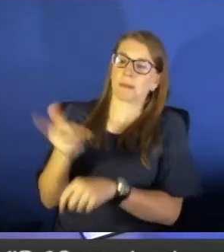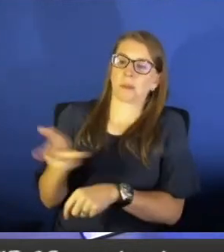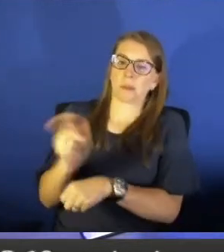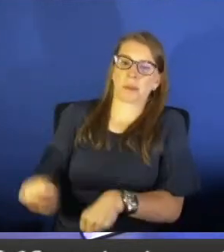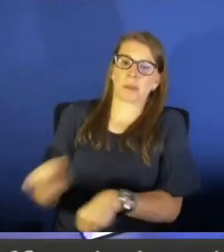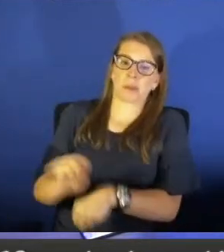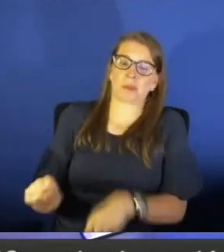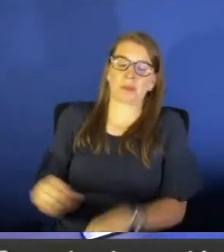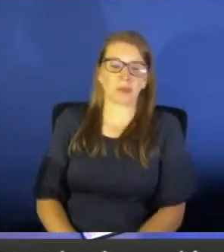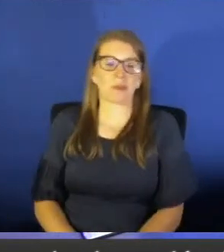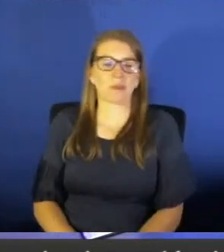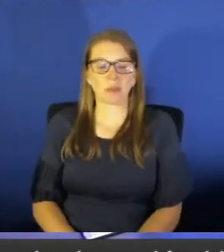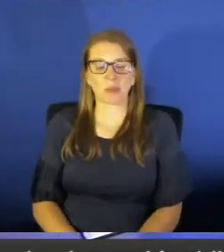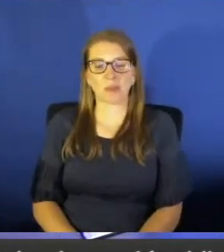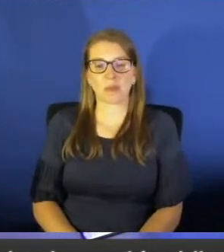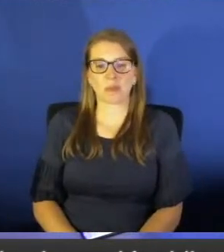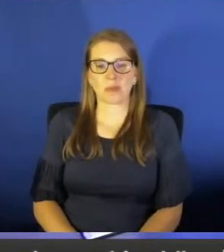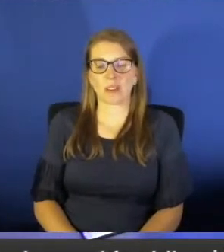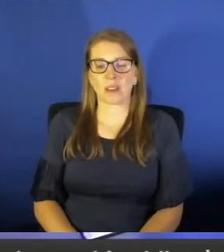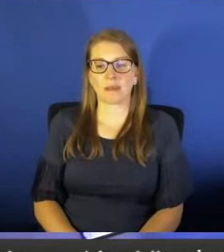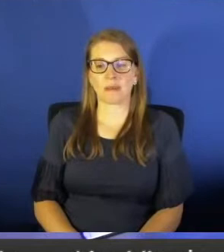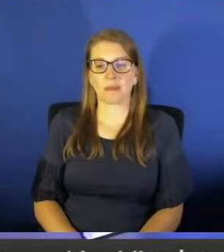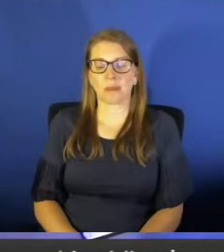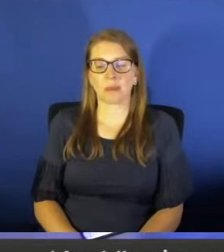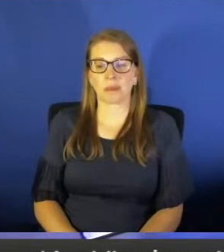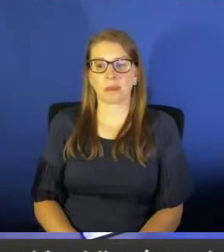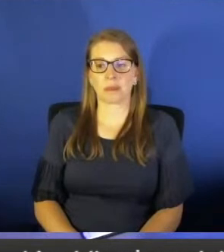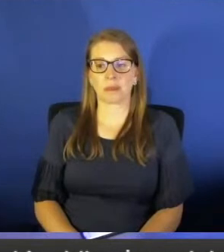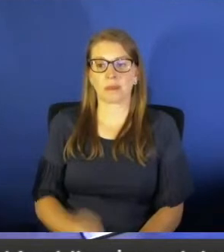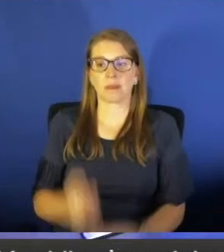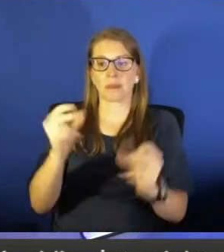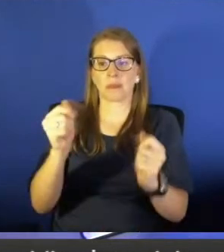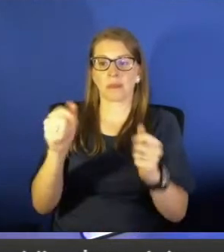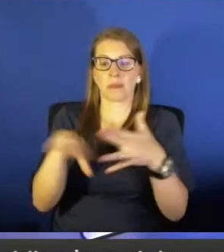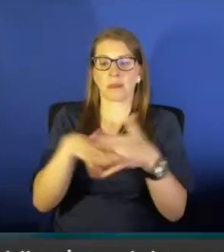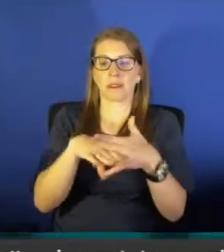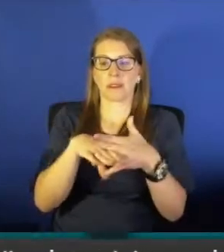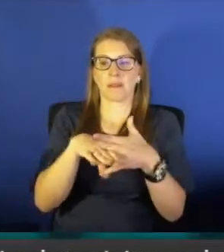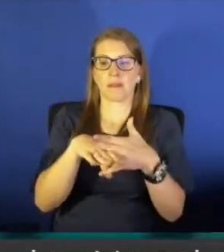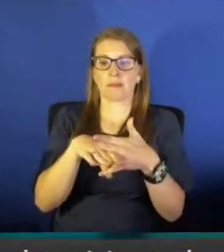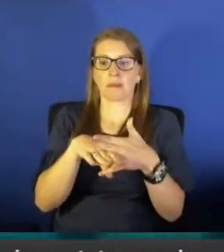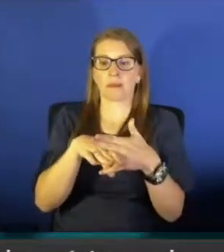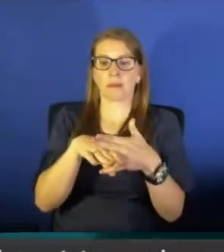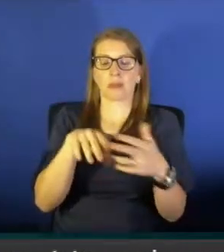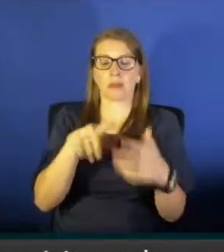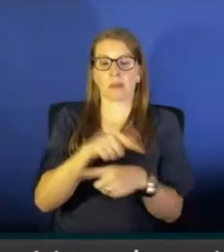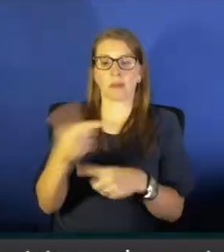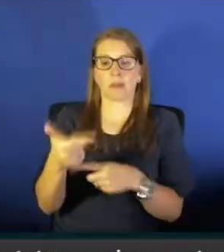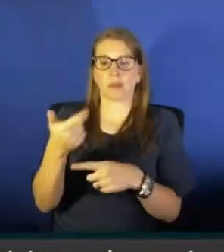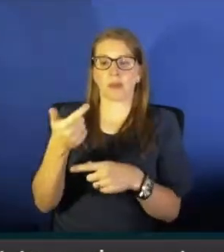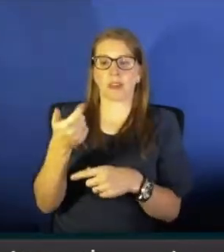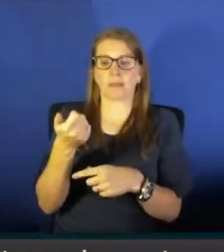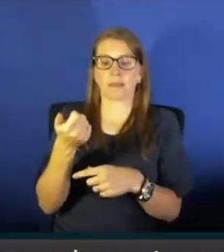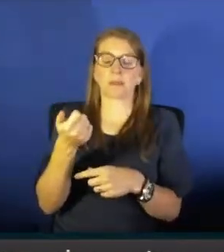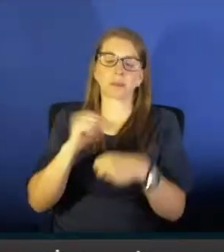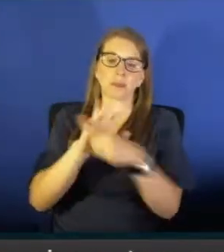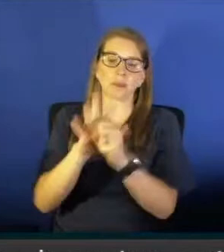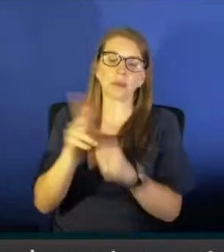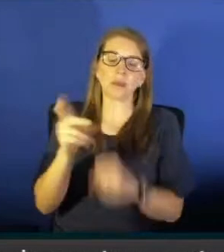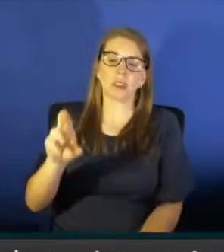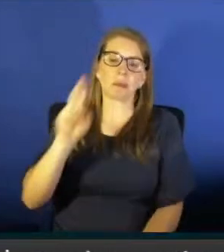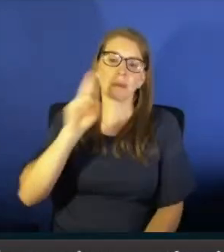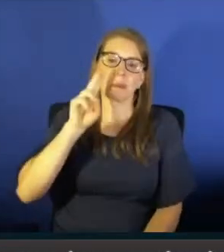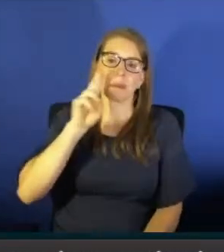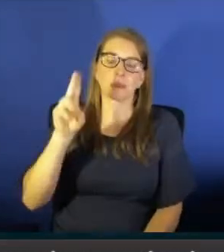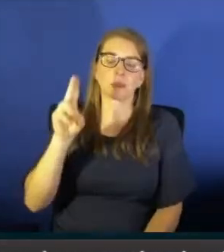glory. So I want to take just a quick break from this story and ECMO to talk about COVID. I want to bring in Dr. Dana Hawkinson, Medical Director of Infection Prevention and